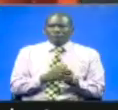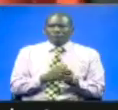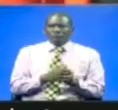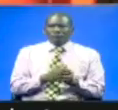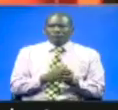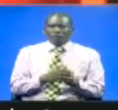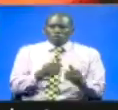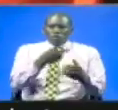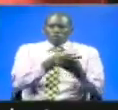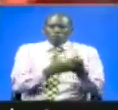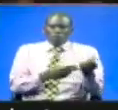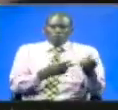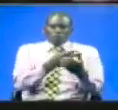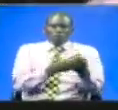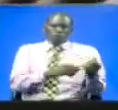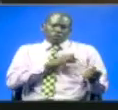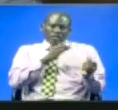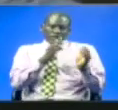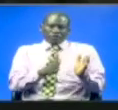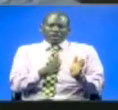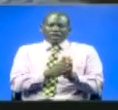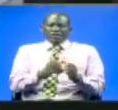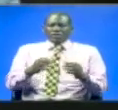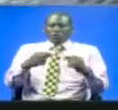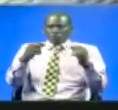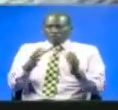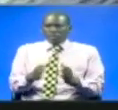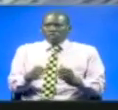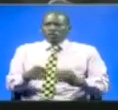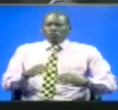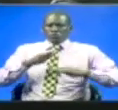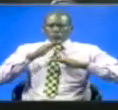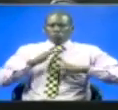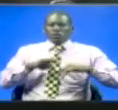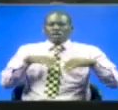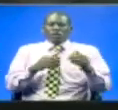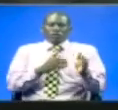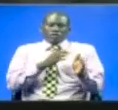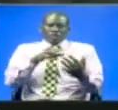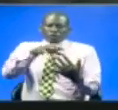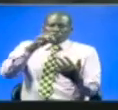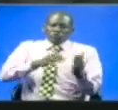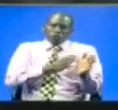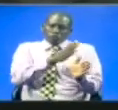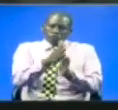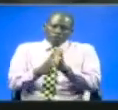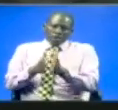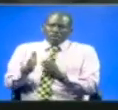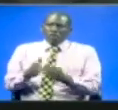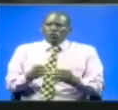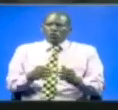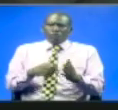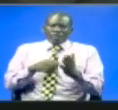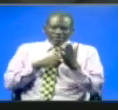Both candidates expressed dissatisfaction in the manner in which the exercise was organized. Naendelea tu kuhimiza wananchi wajitokeze